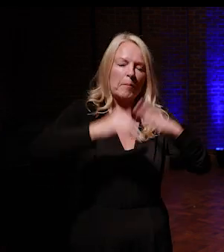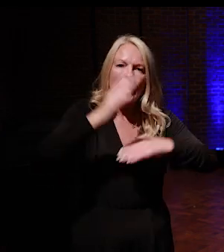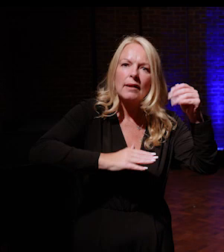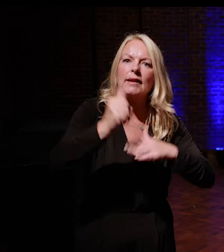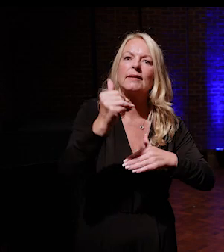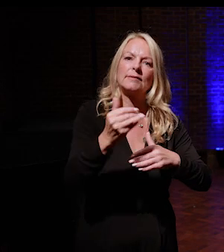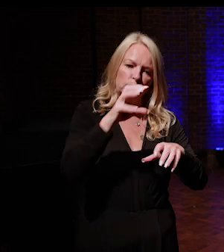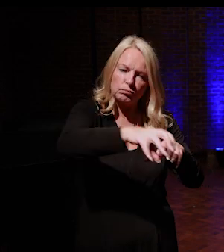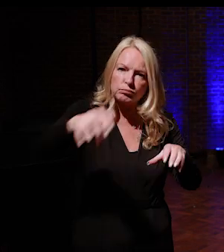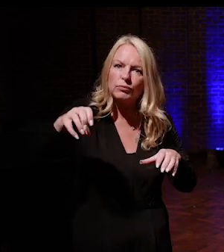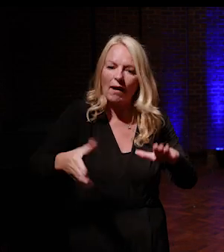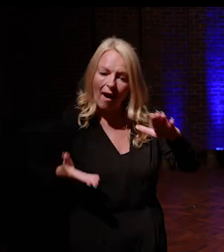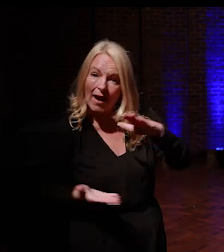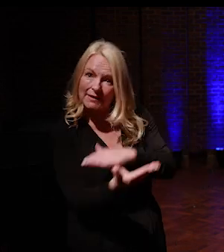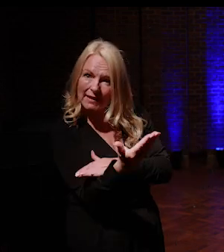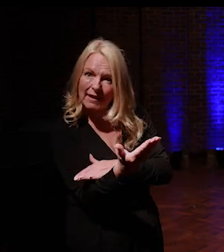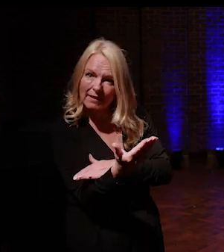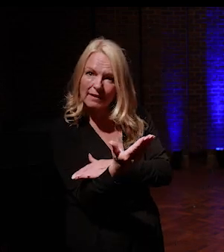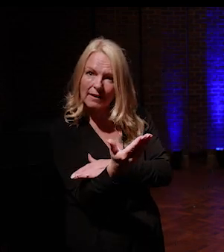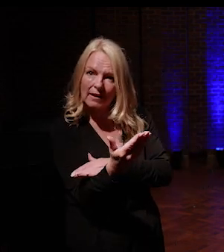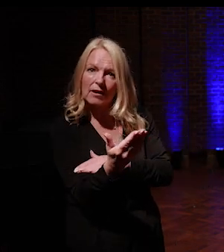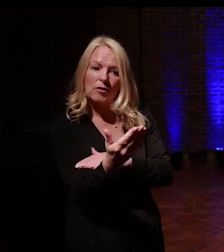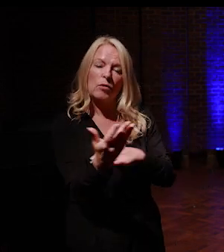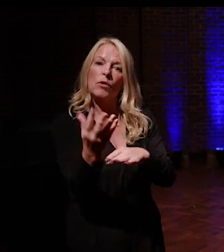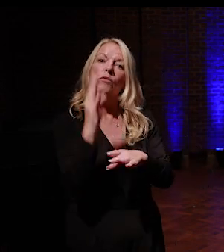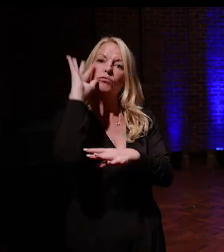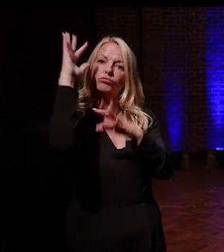aguadas underneath the dense rainforest.